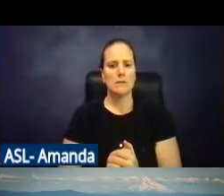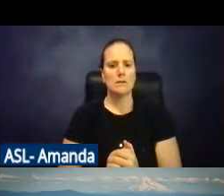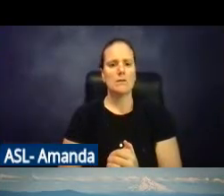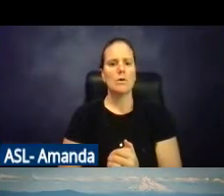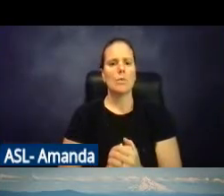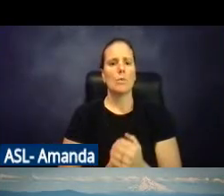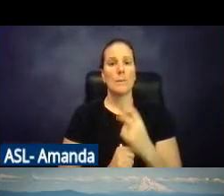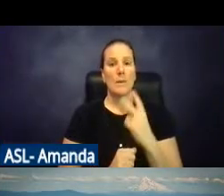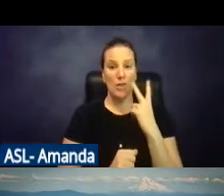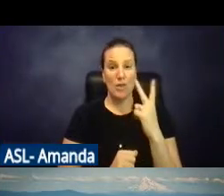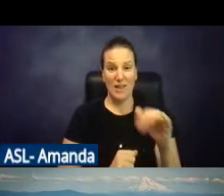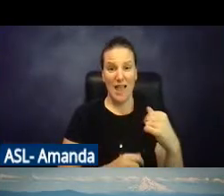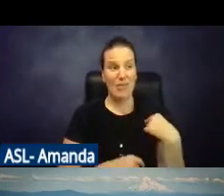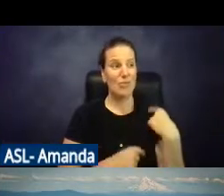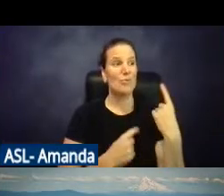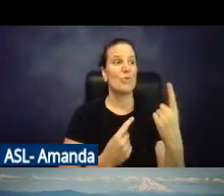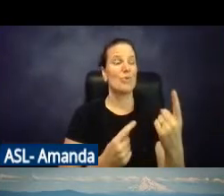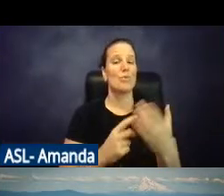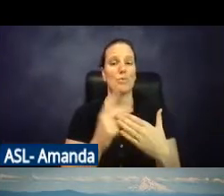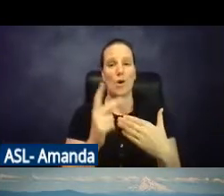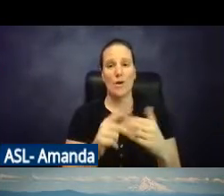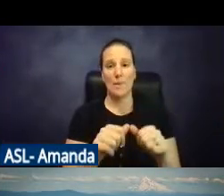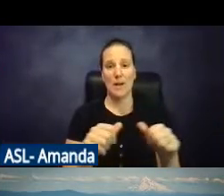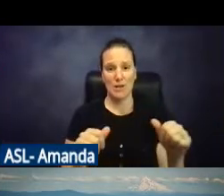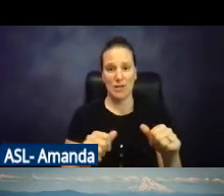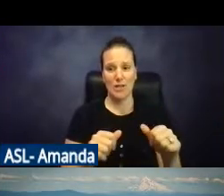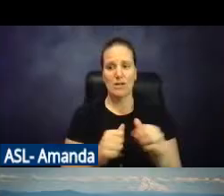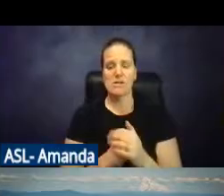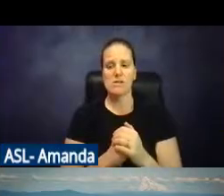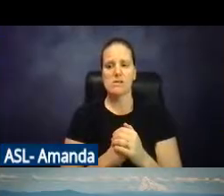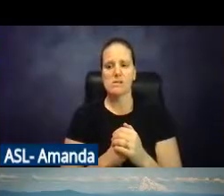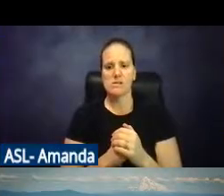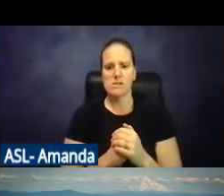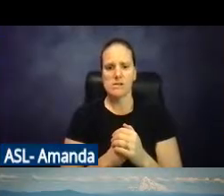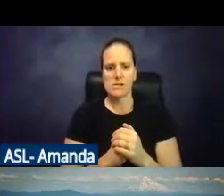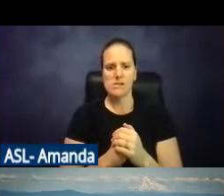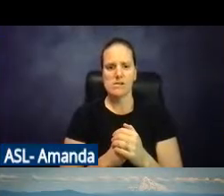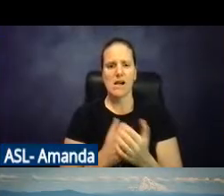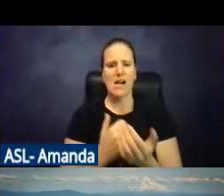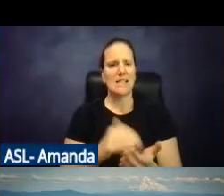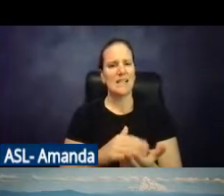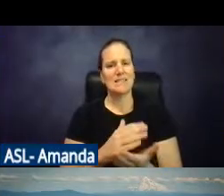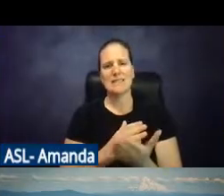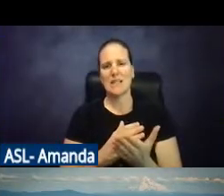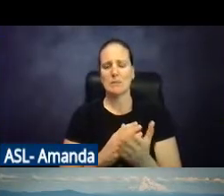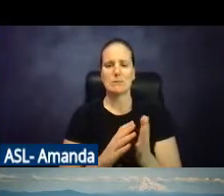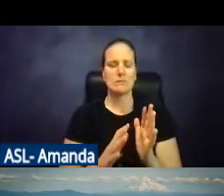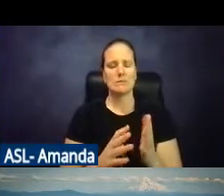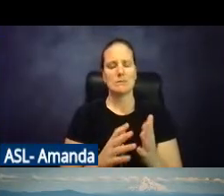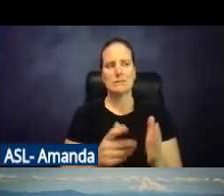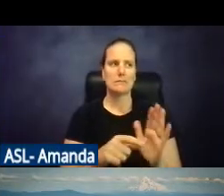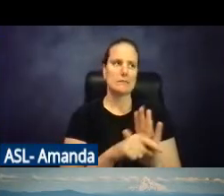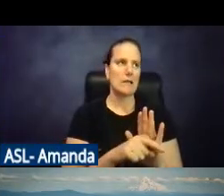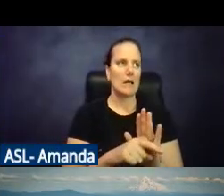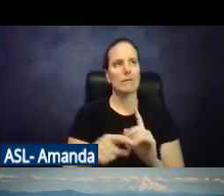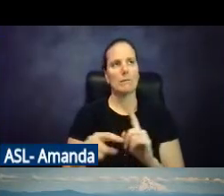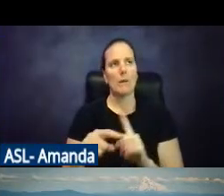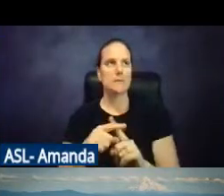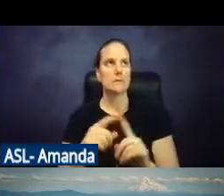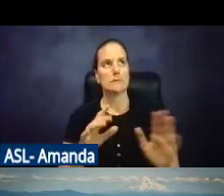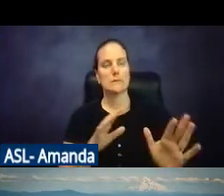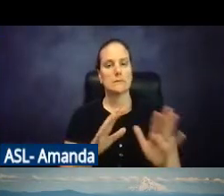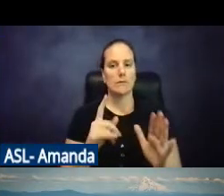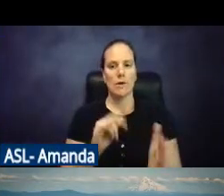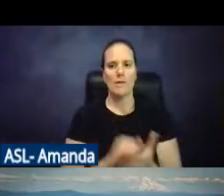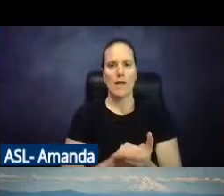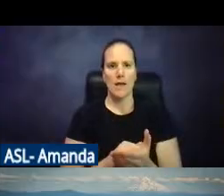at that throughout the program area. Again, there's some the trade-offs in that for whether you can lengthen versus